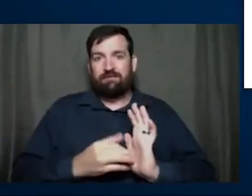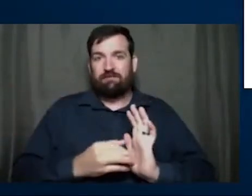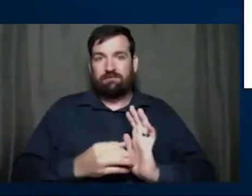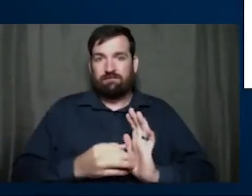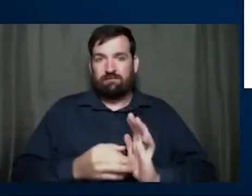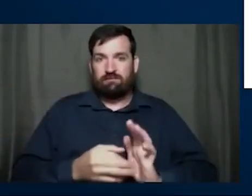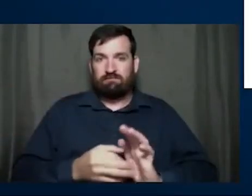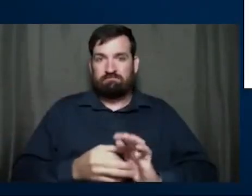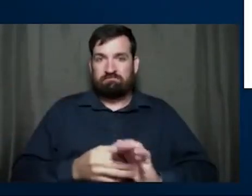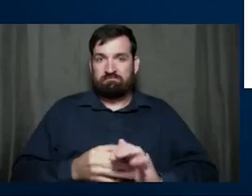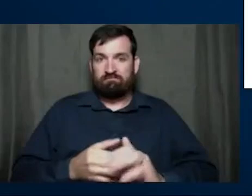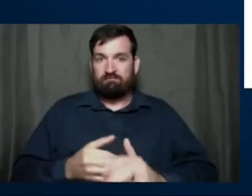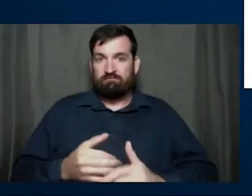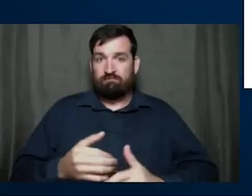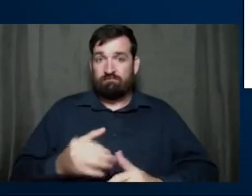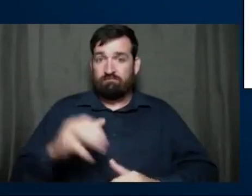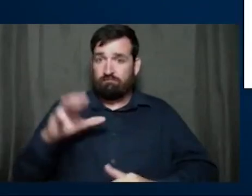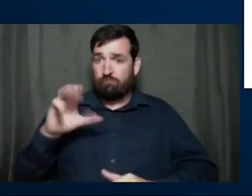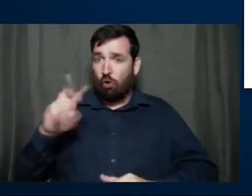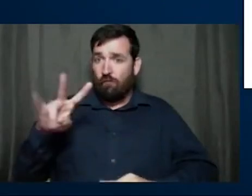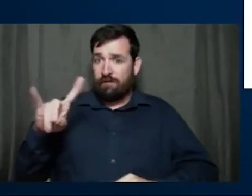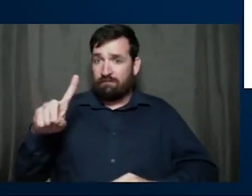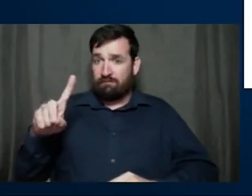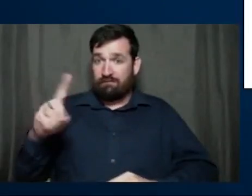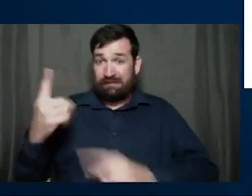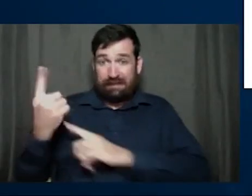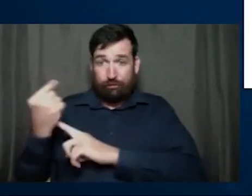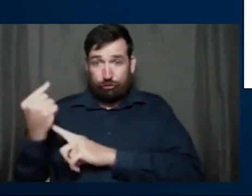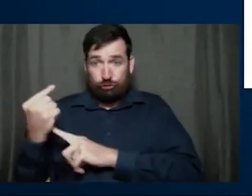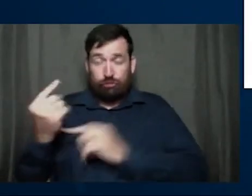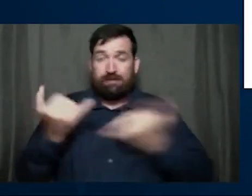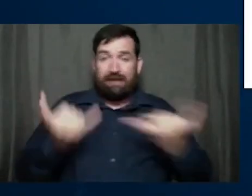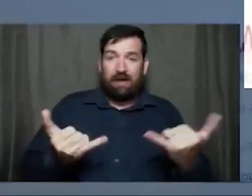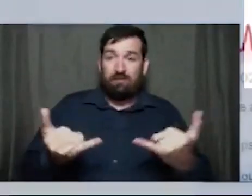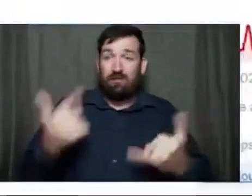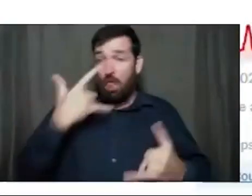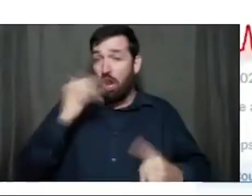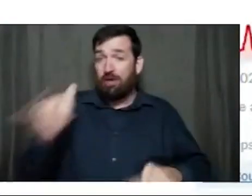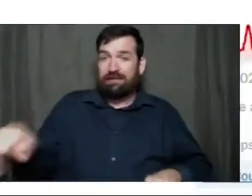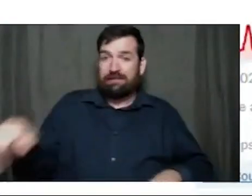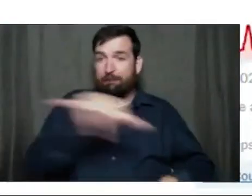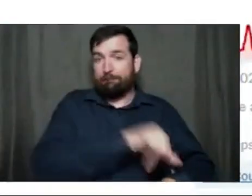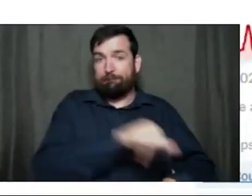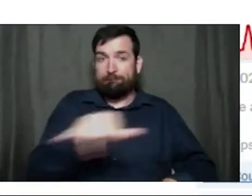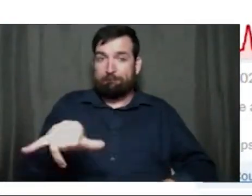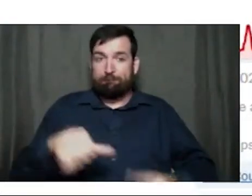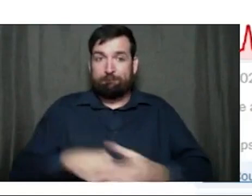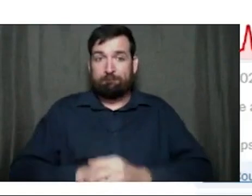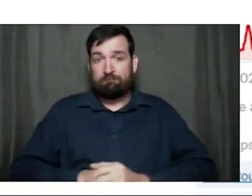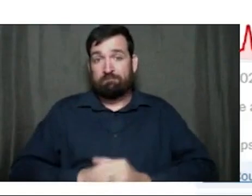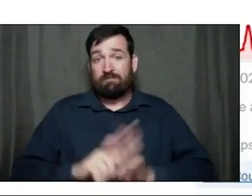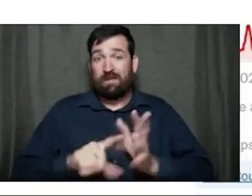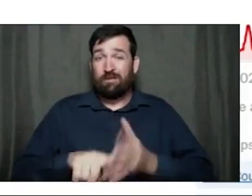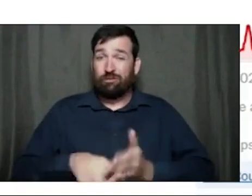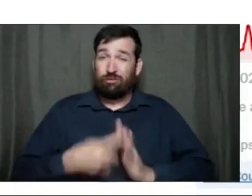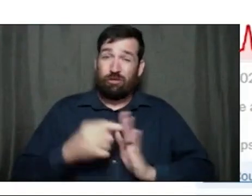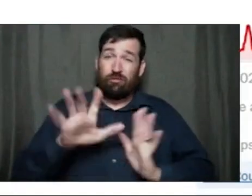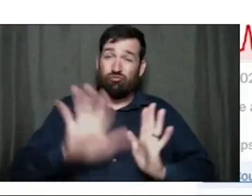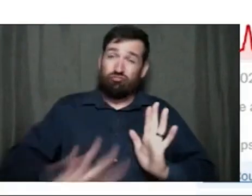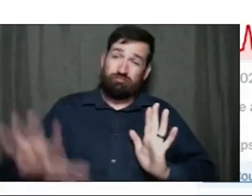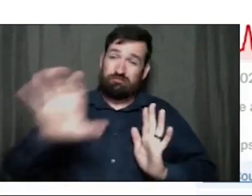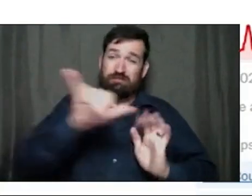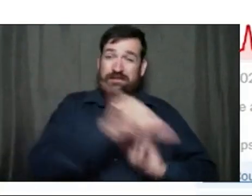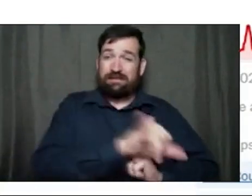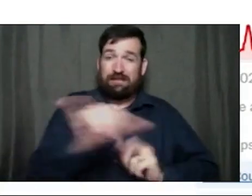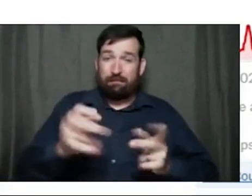what COVID was doing to us last year as compared to now. We are starting from about the same footing. If you look at where we